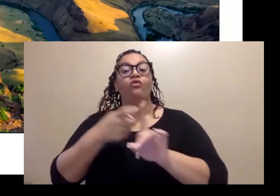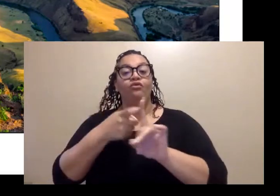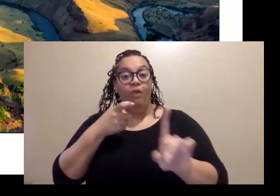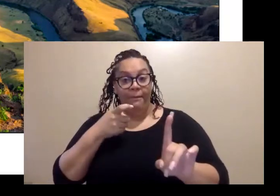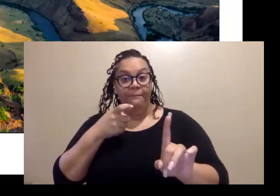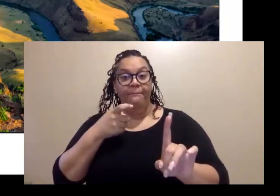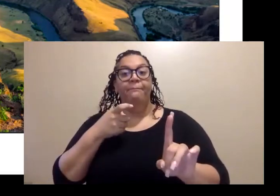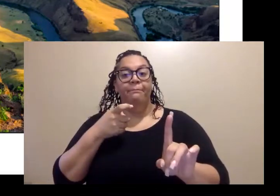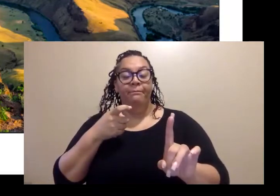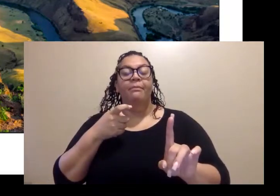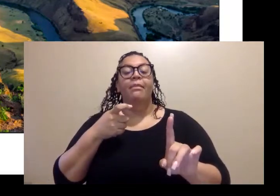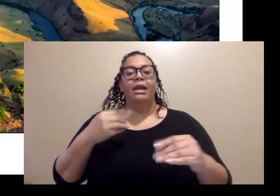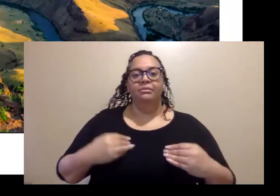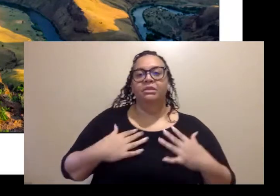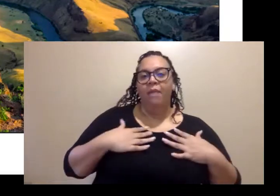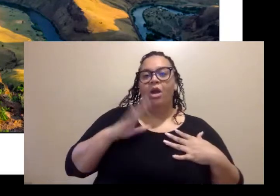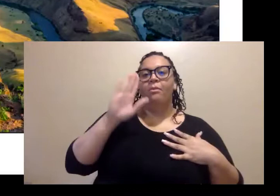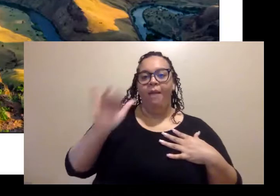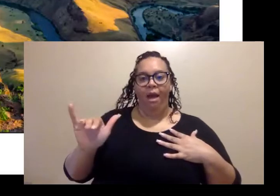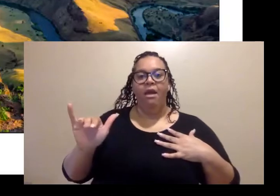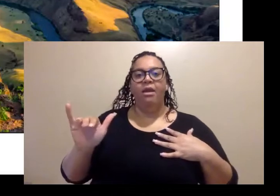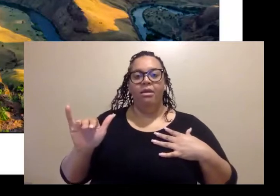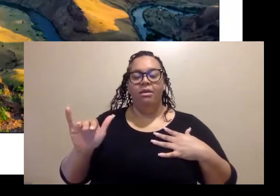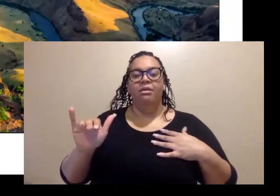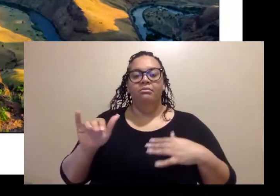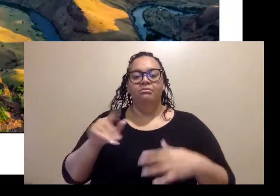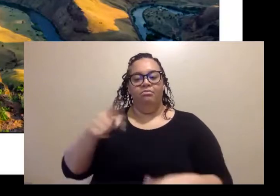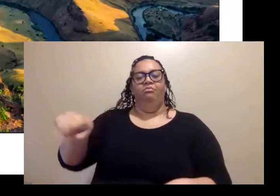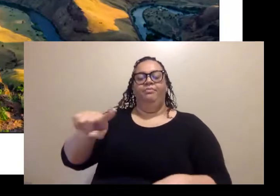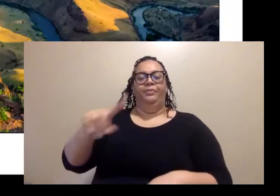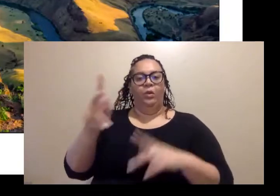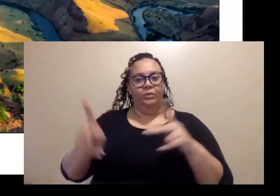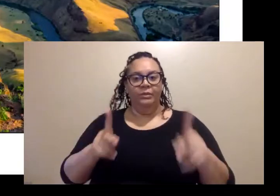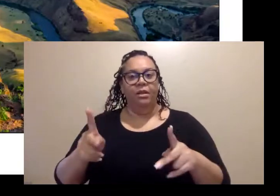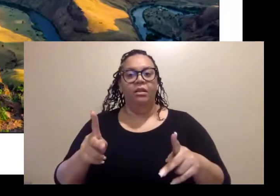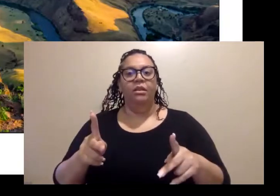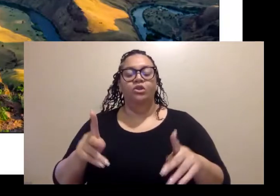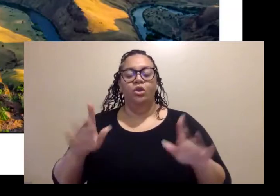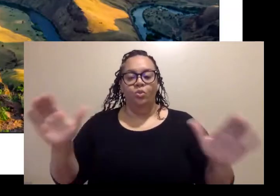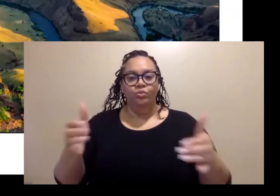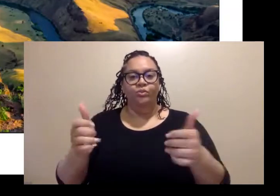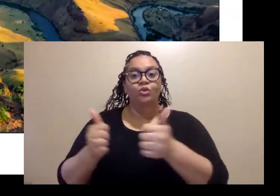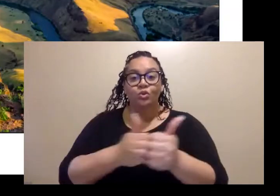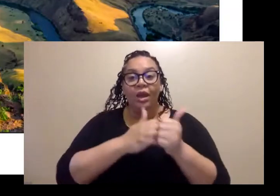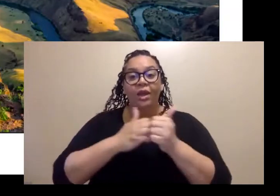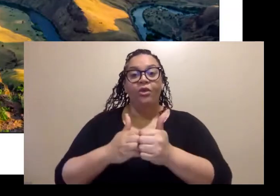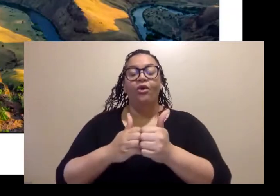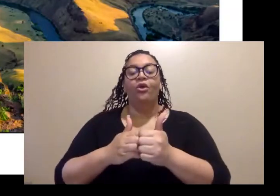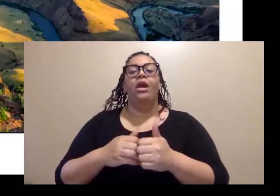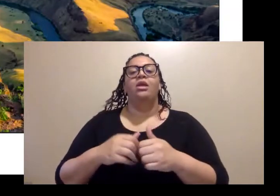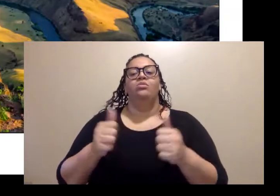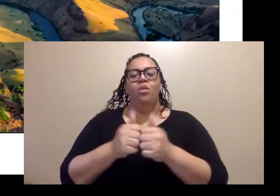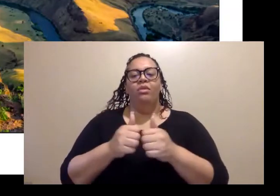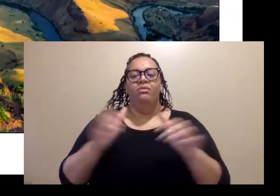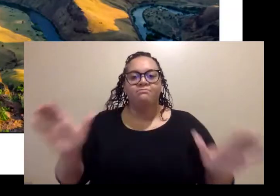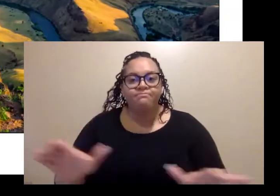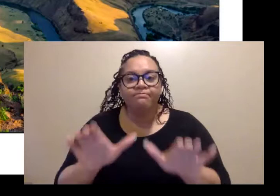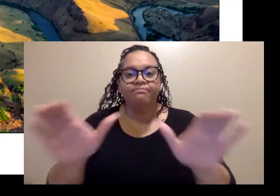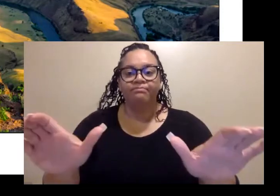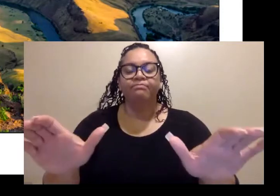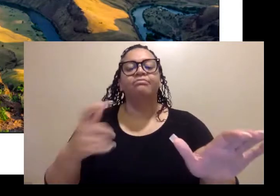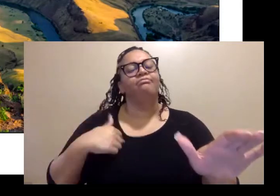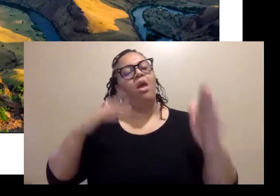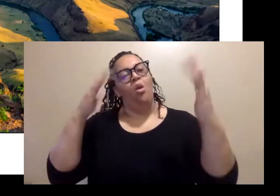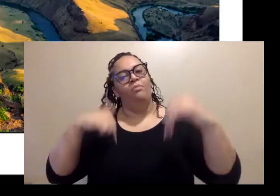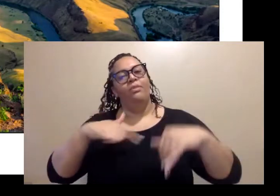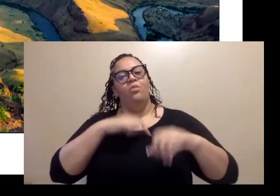are inspired by traditional Indigenous practices. In solidarity and through action, we hope to thrive together as we continue to work